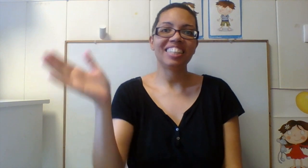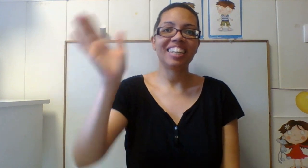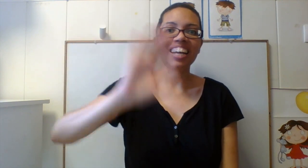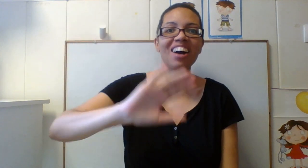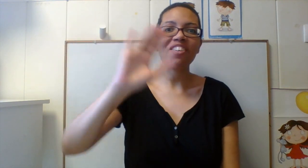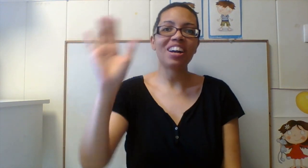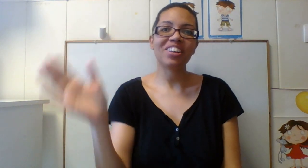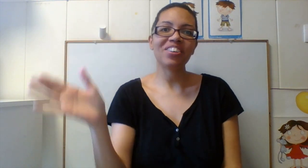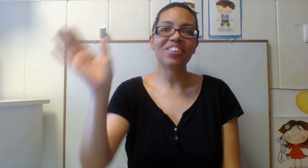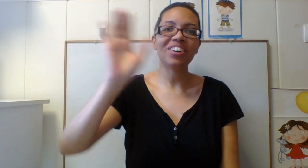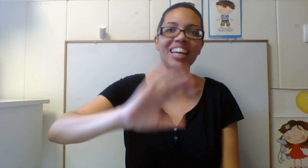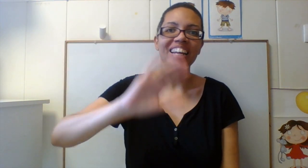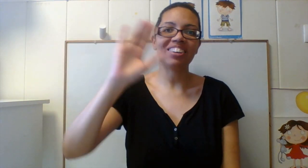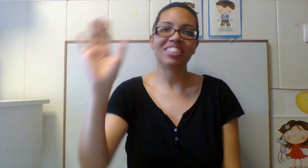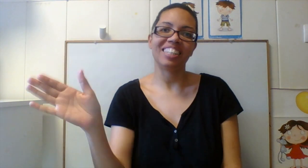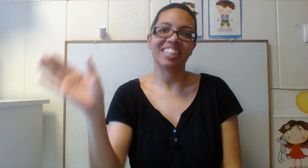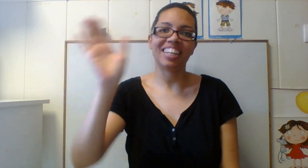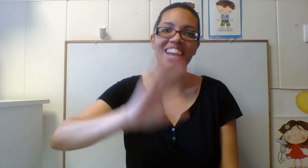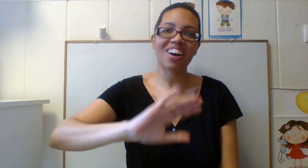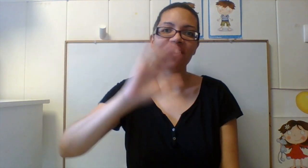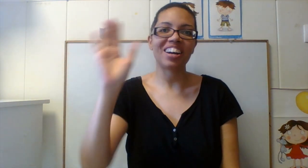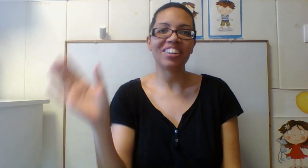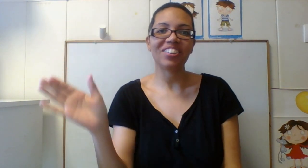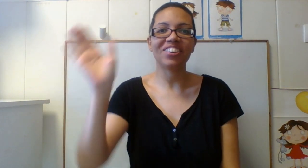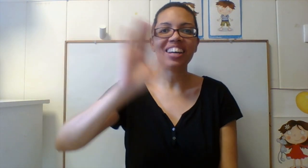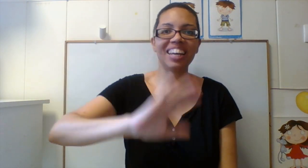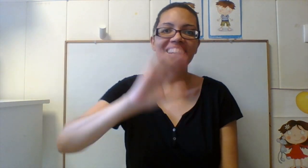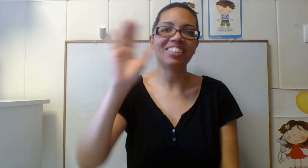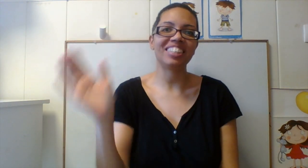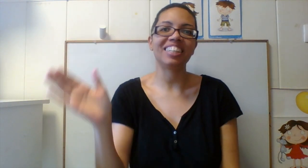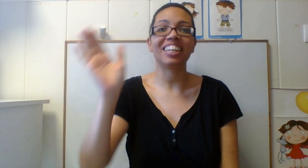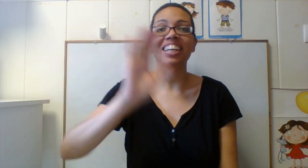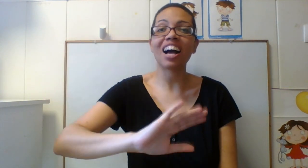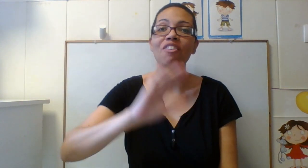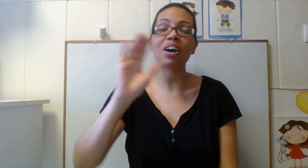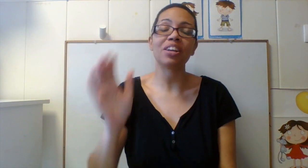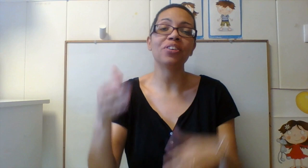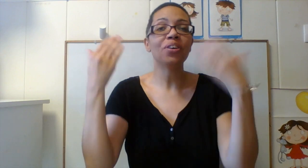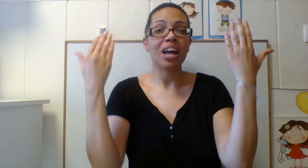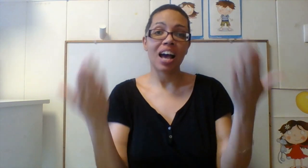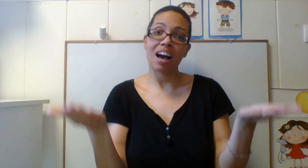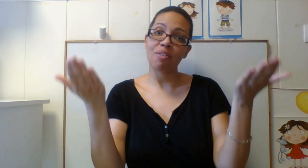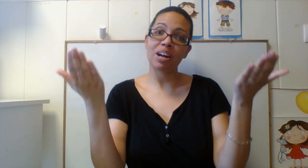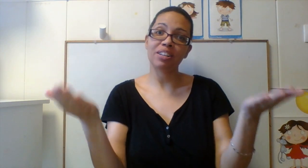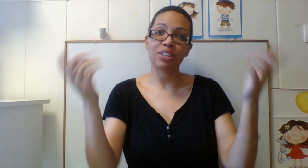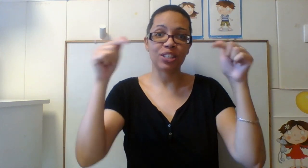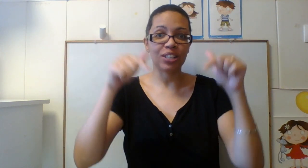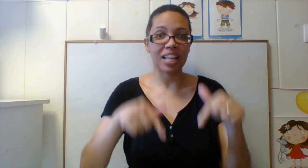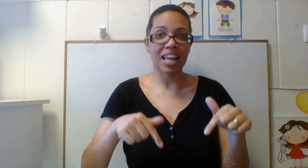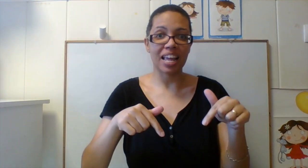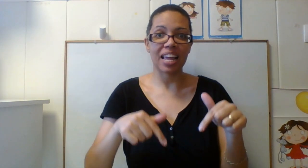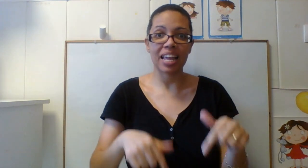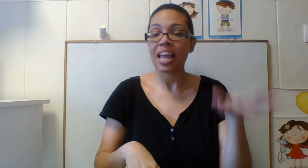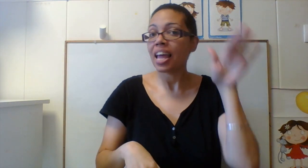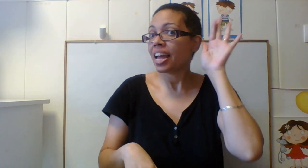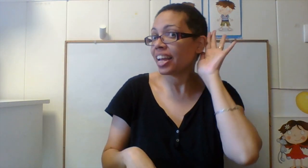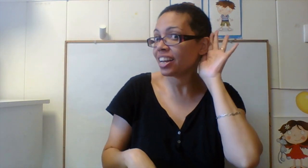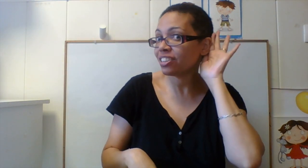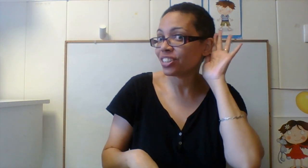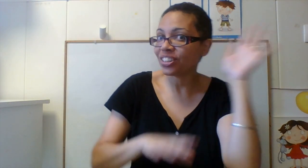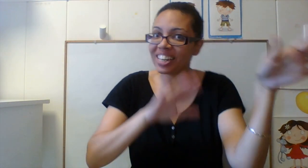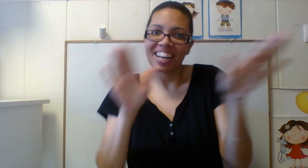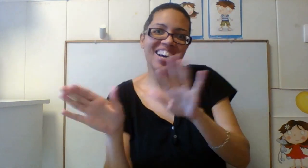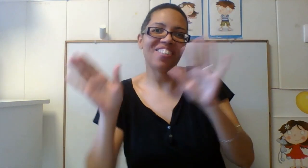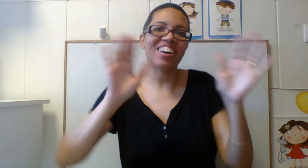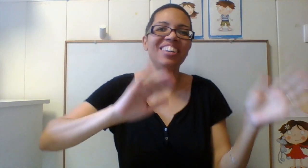Hello children, how are you? Hello children, how are you? Hello children, how are you? How are you today?